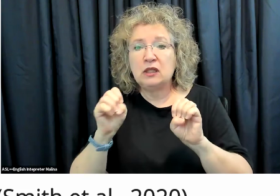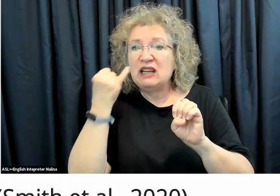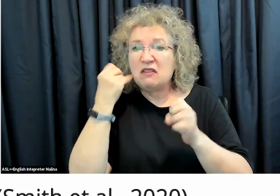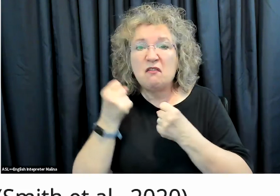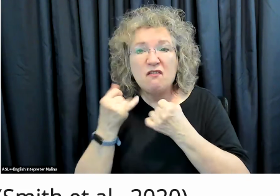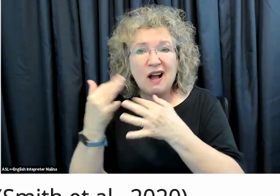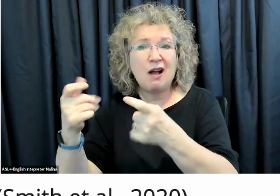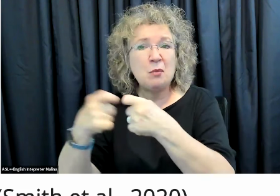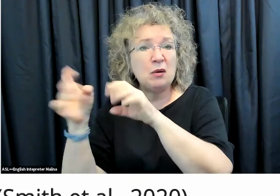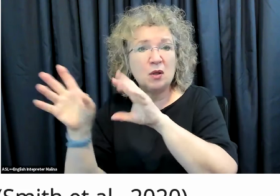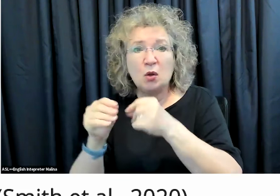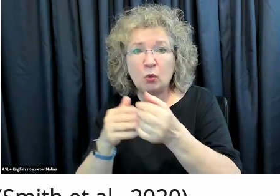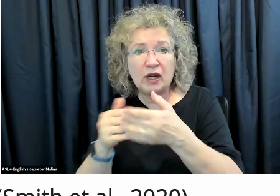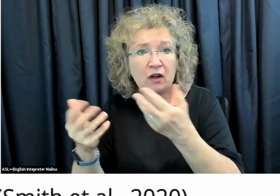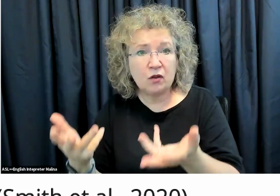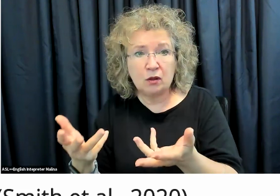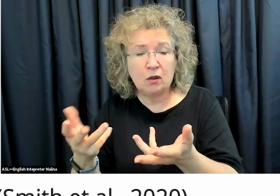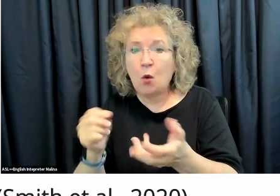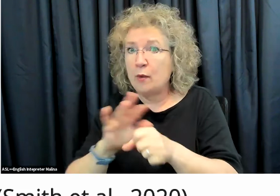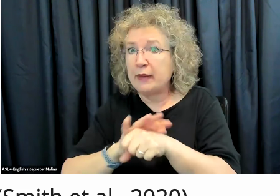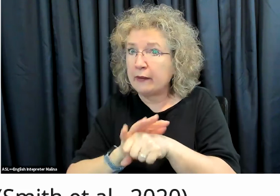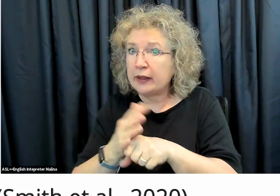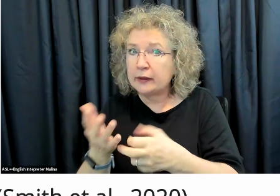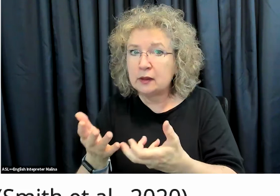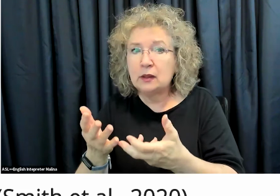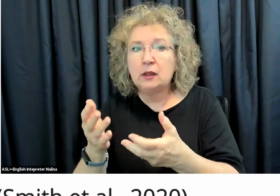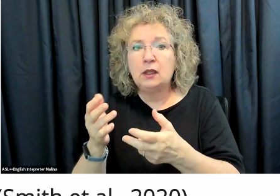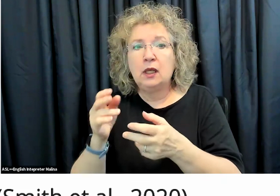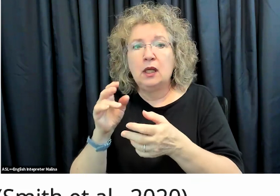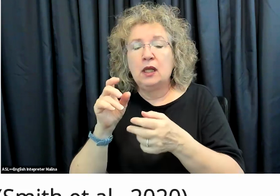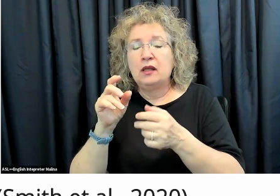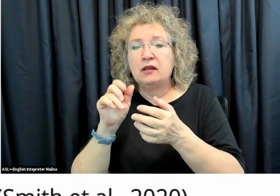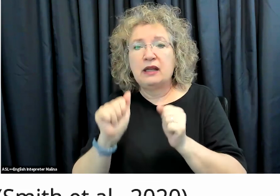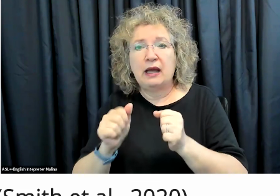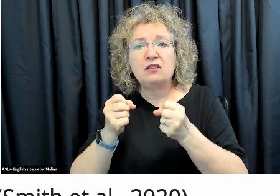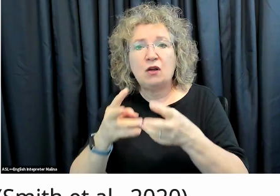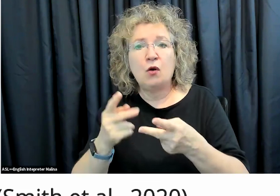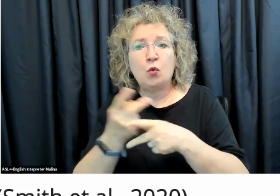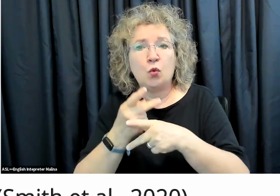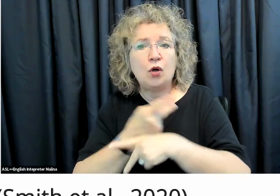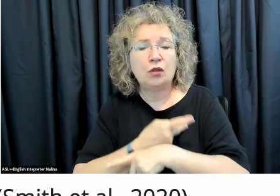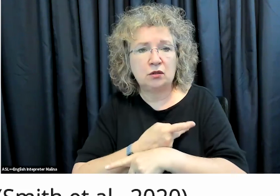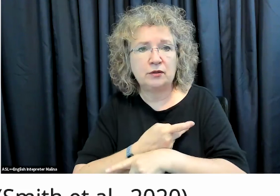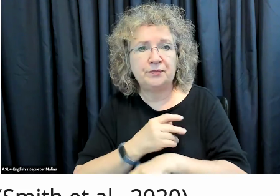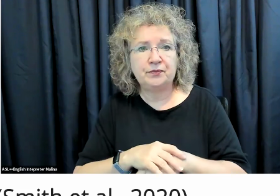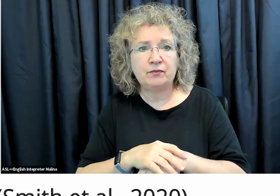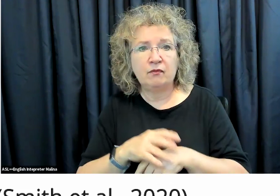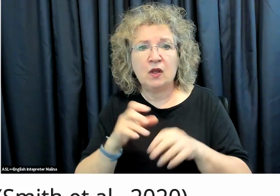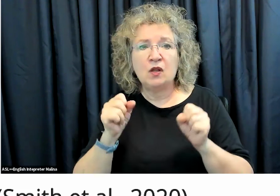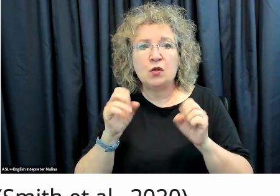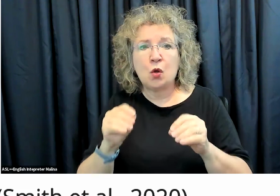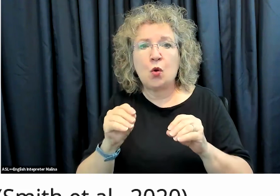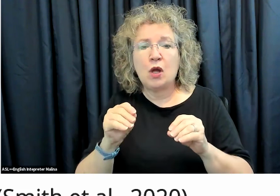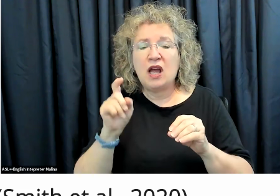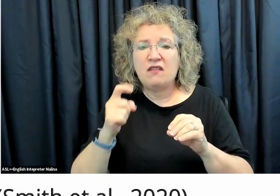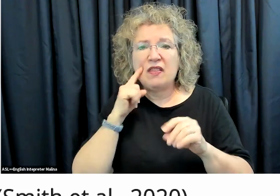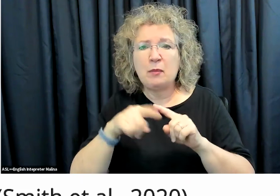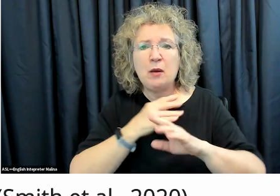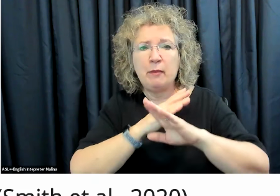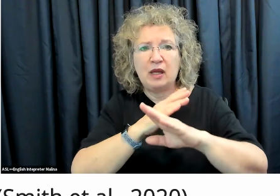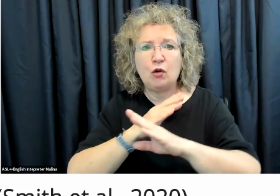think about social isolation in an emergency. So mobility issues make it harder to evacuate or seek